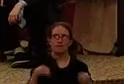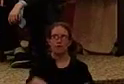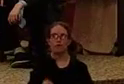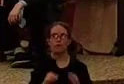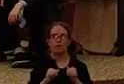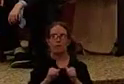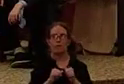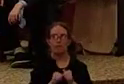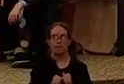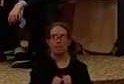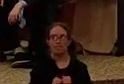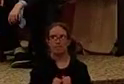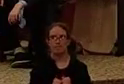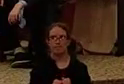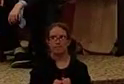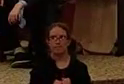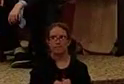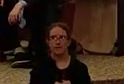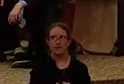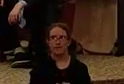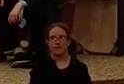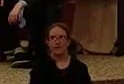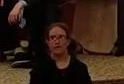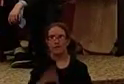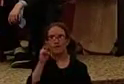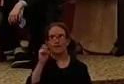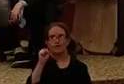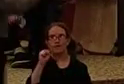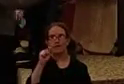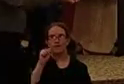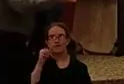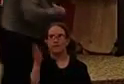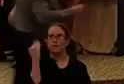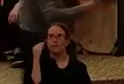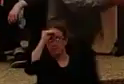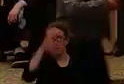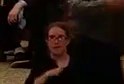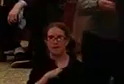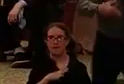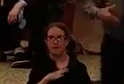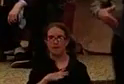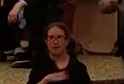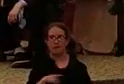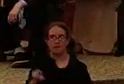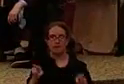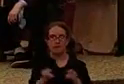my directions. Now, they had a custom back then, and the men had to be equals.